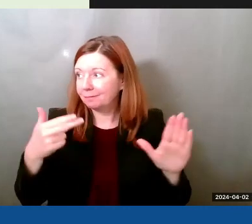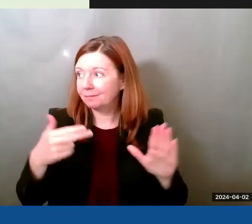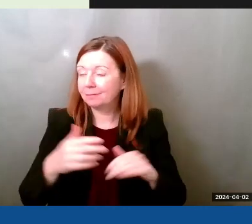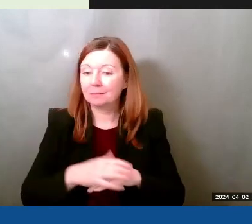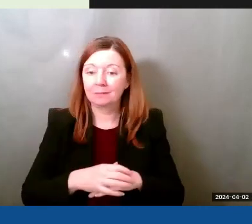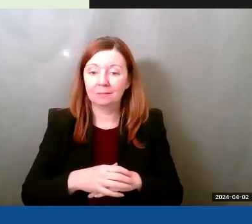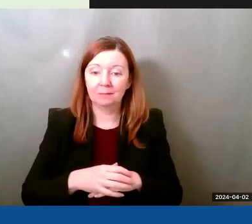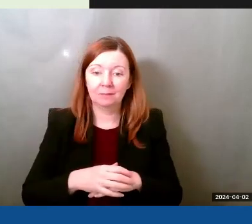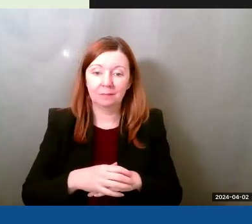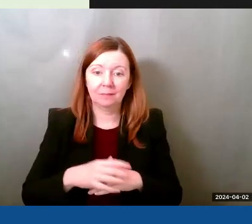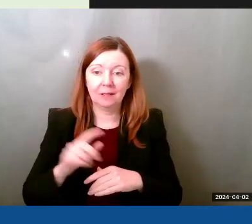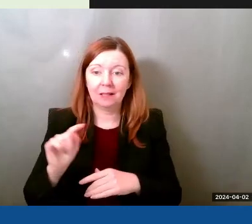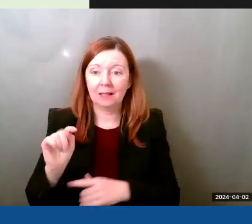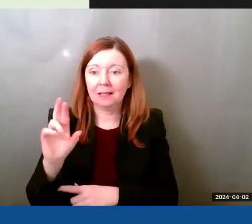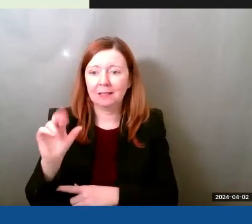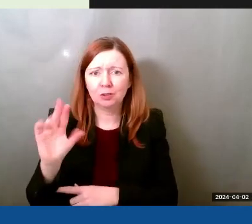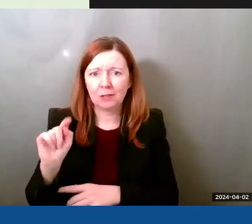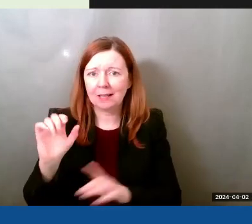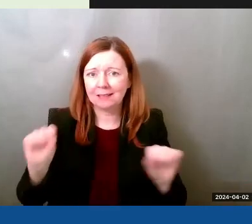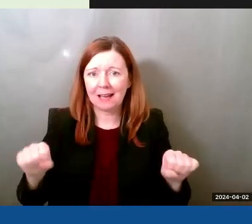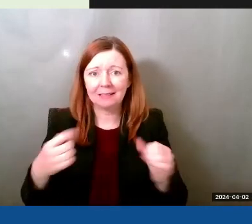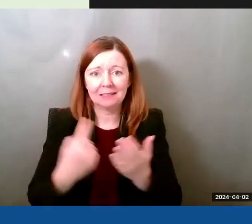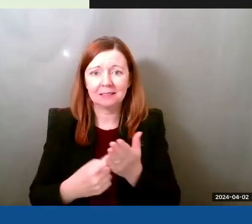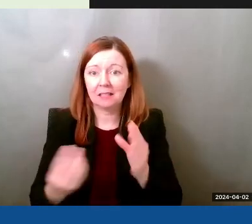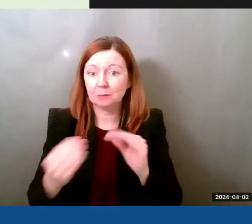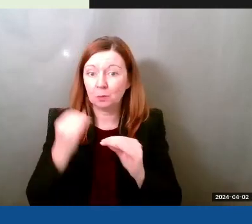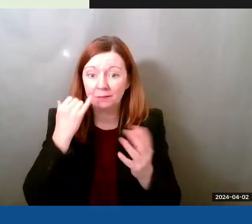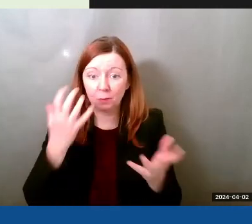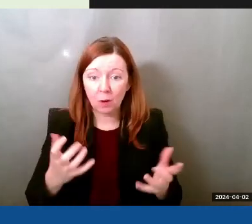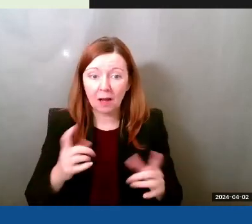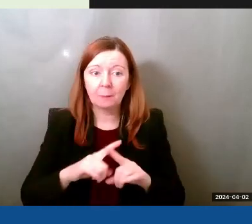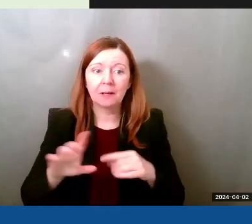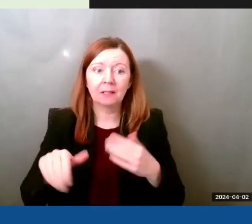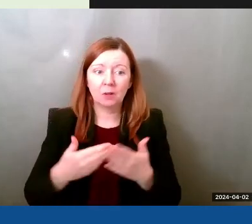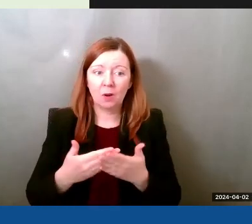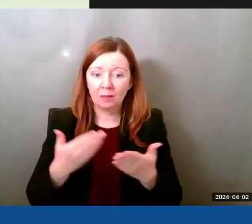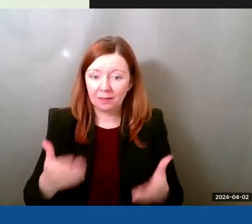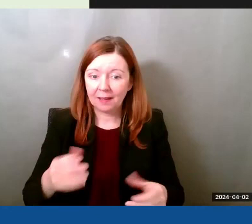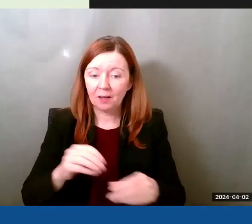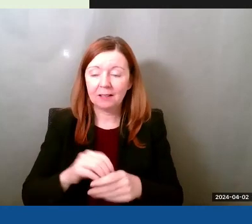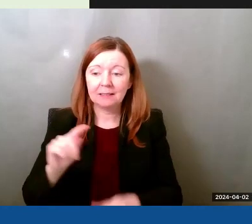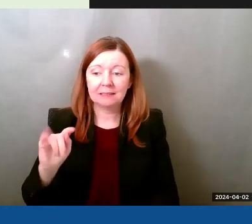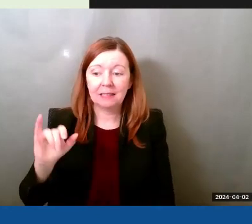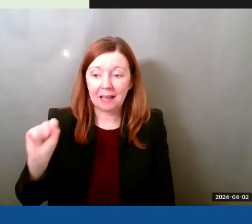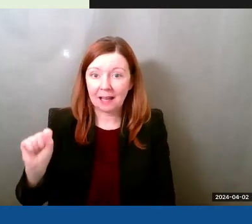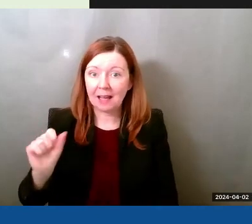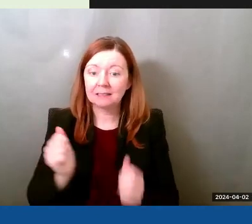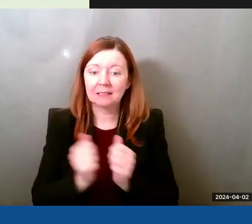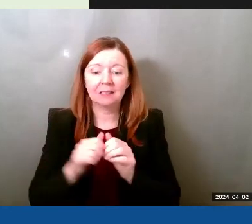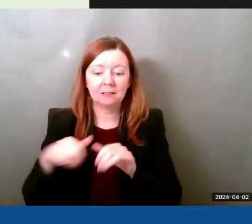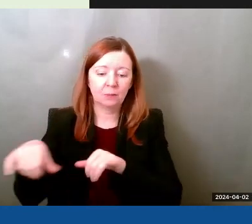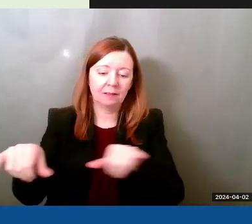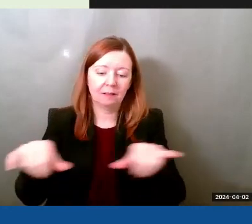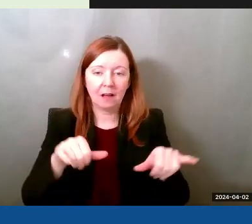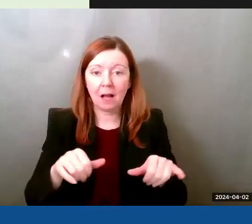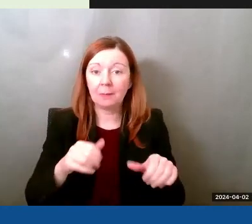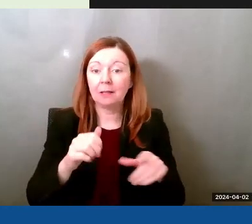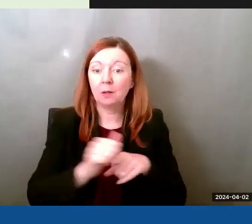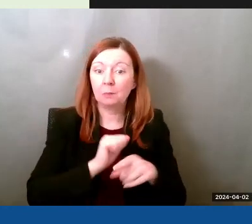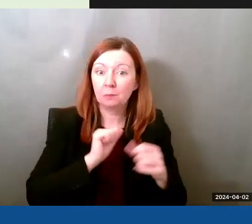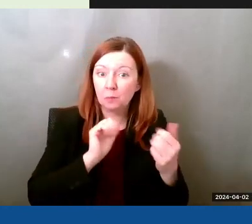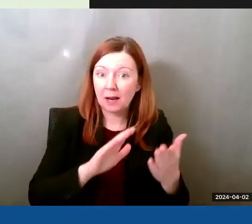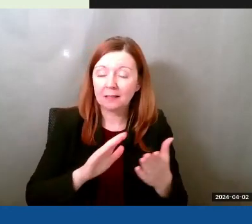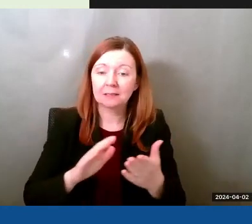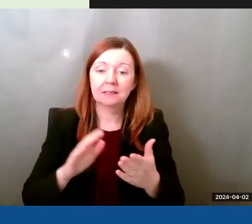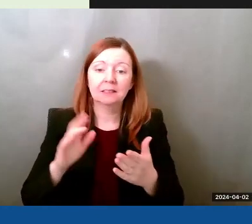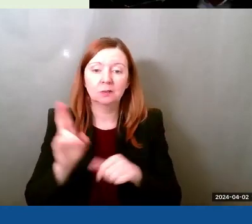Trinh can discuss that more if anyone would like, but yeah, it's all listed there in the TIS, and it is with common practices and methodologies used to